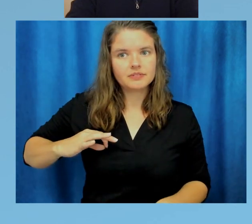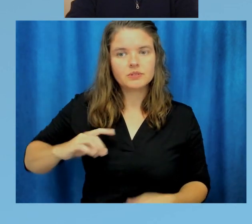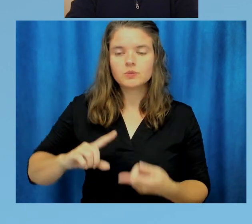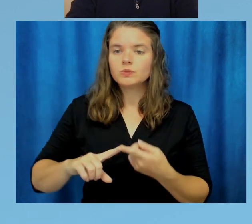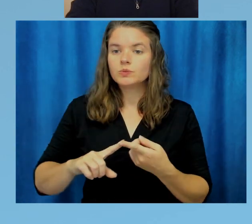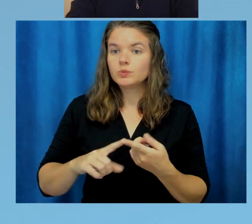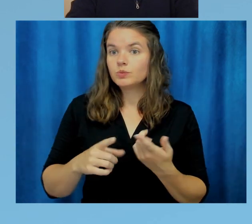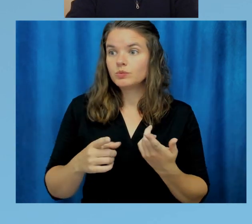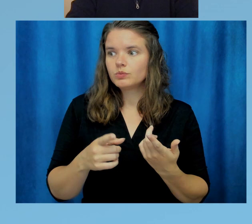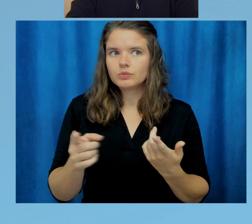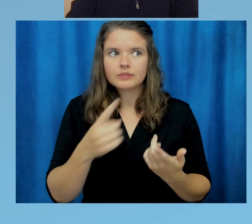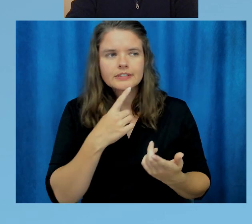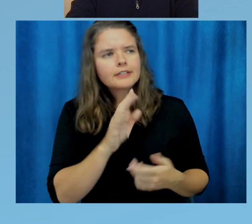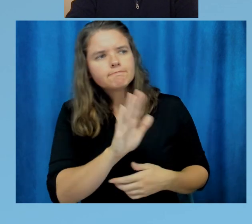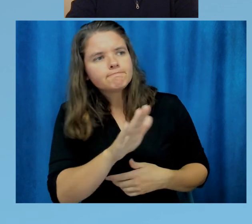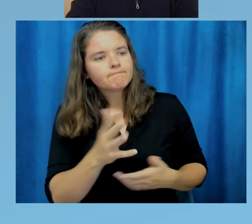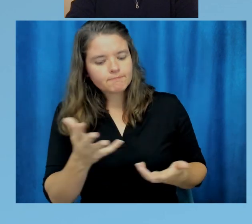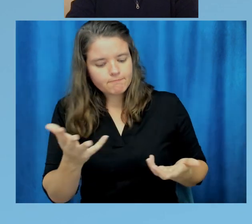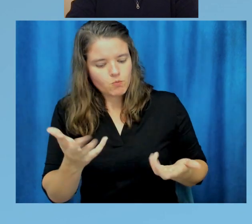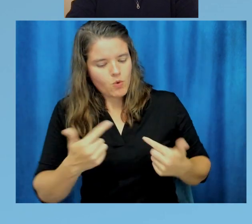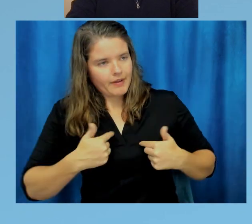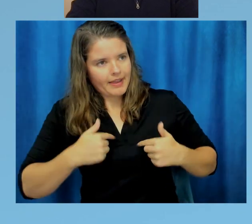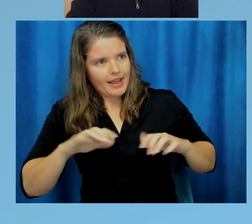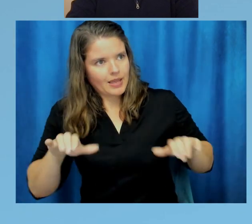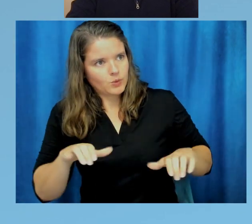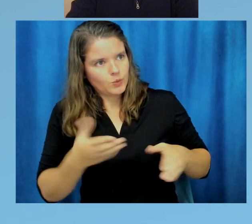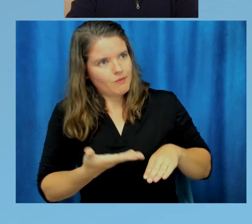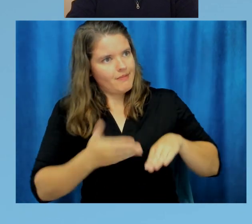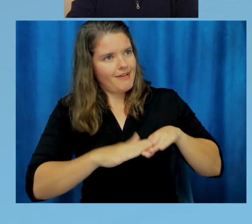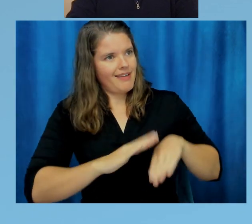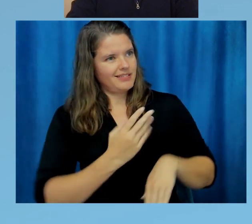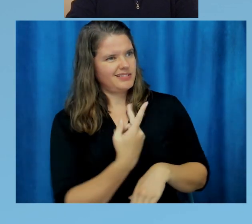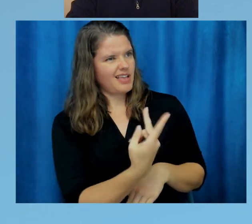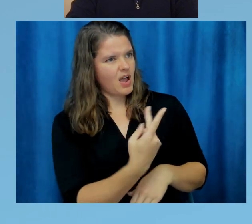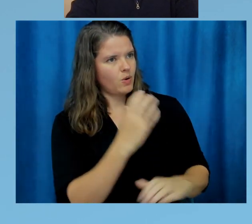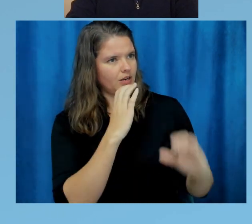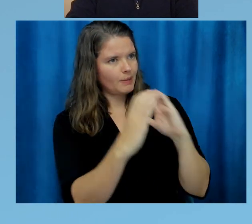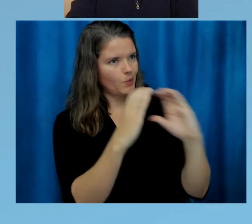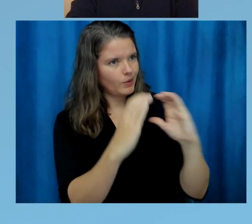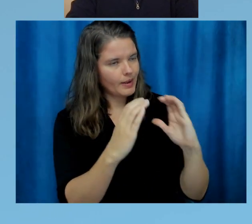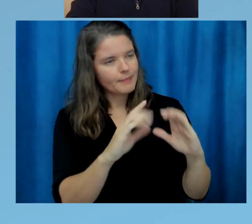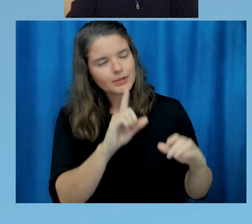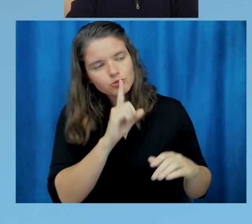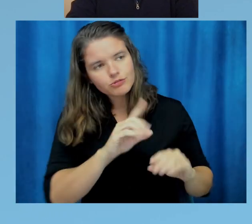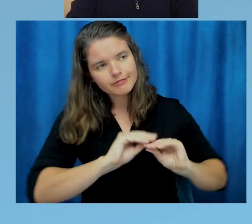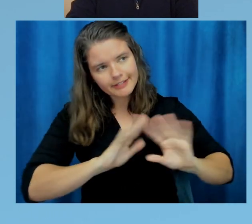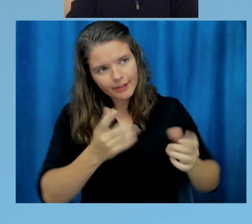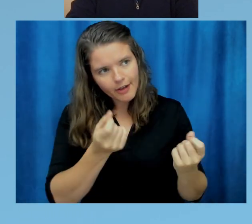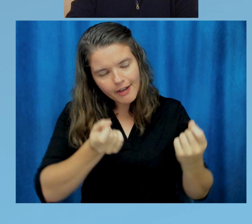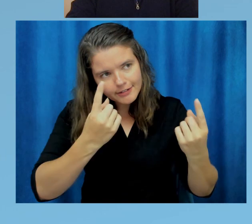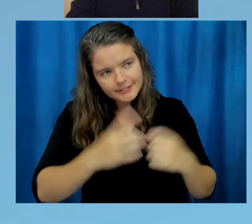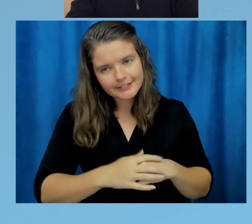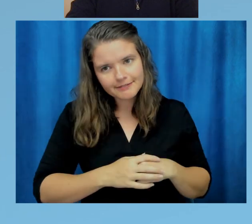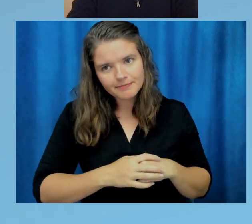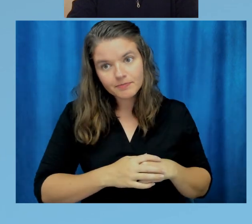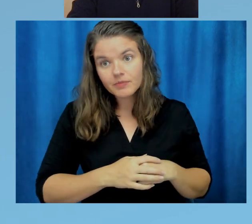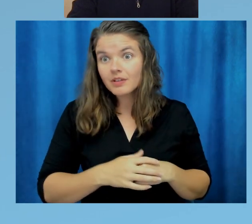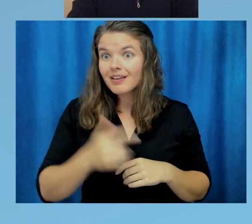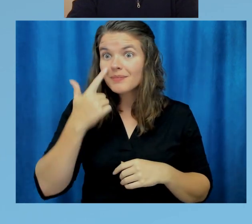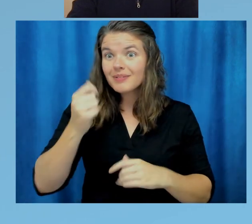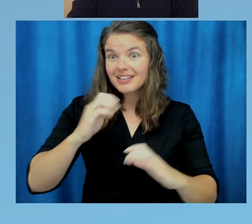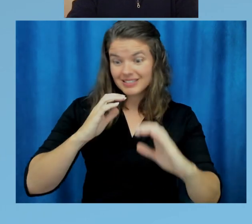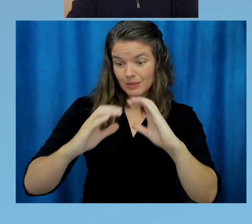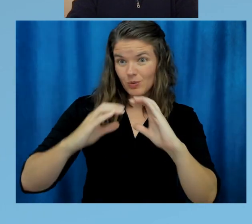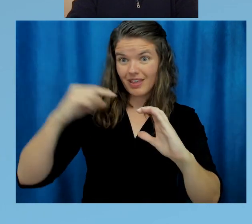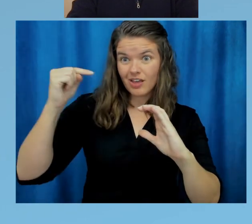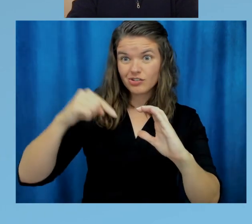a benefit to you saying, what can I do to enhance our communication and understanding of each other?